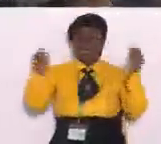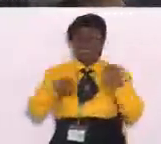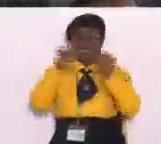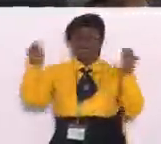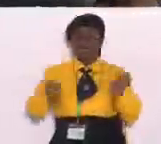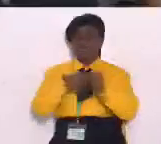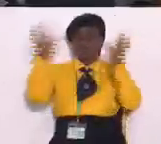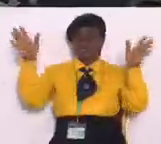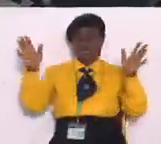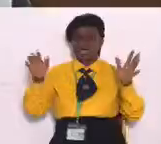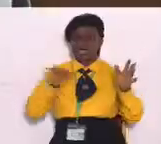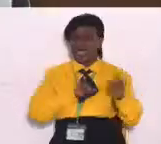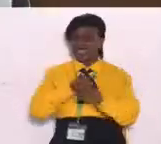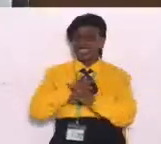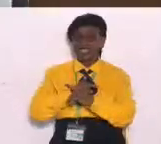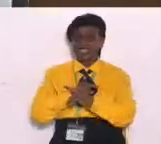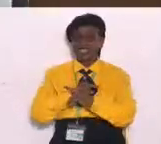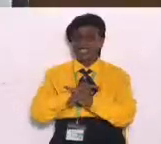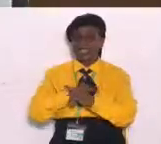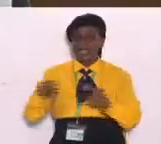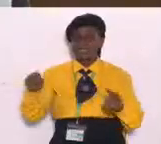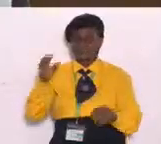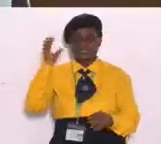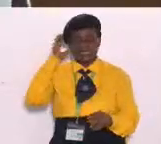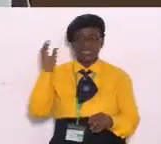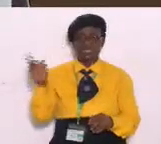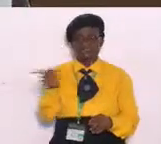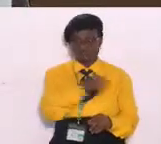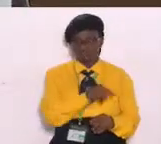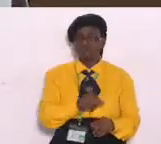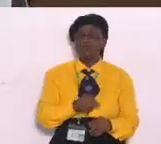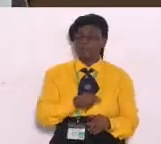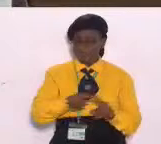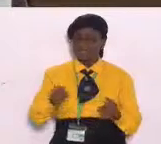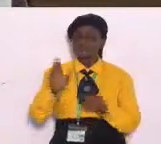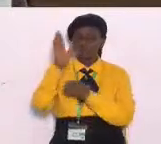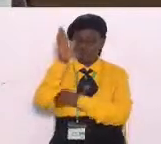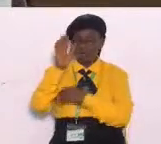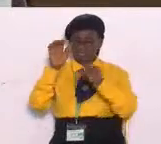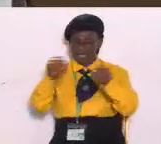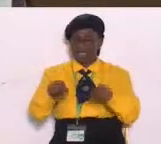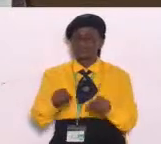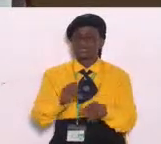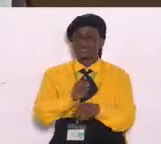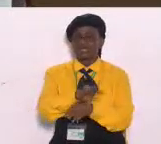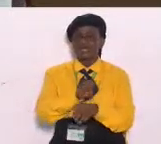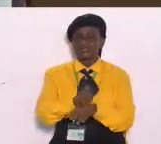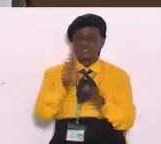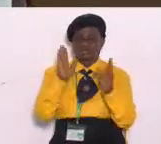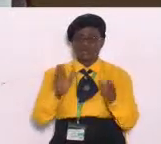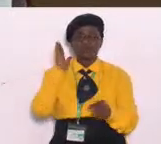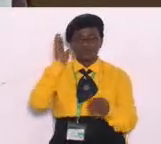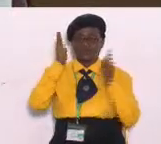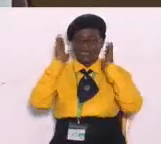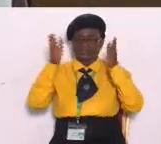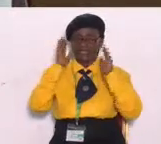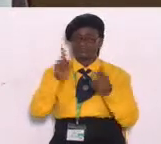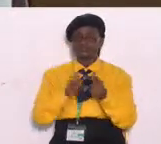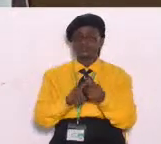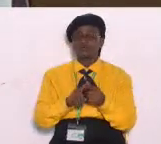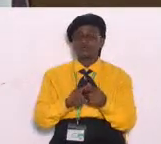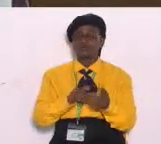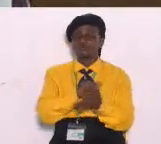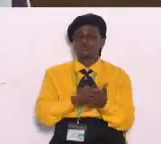Well, if I can't hear you, at least God can. And the counselors will attend to those of you who are in the various